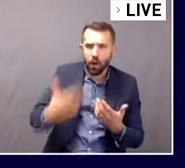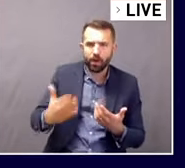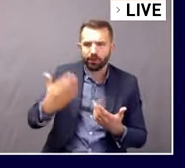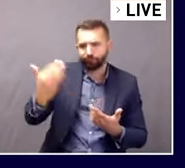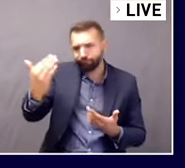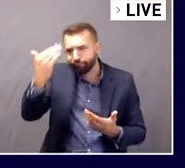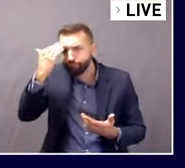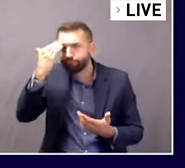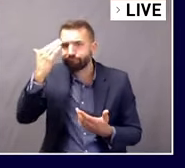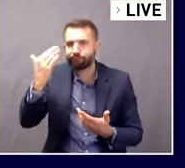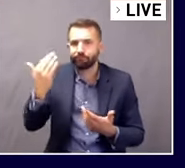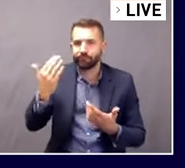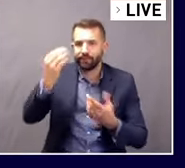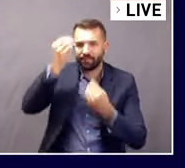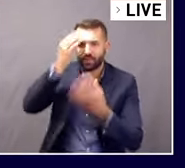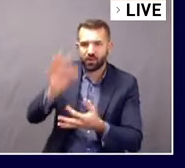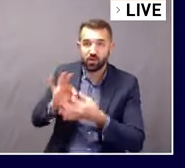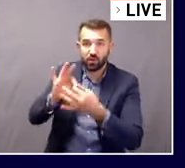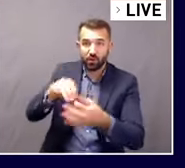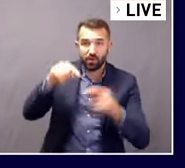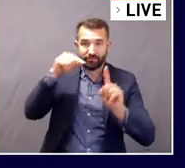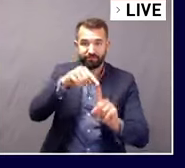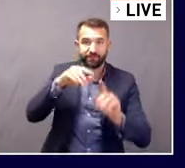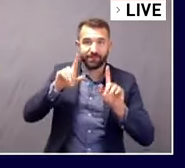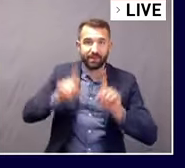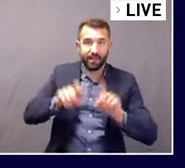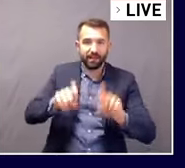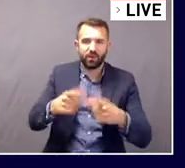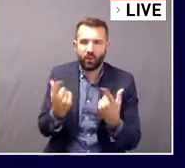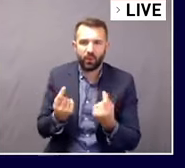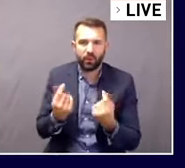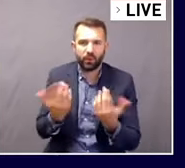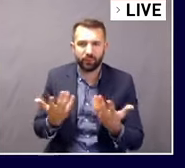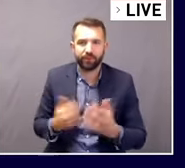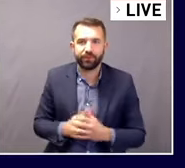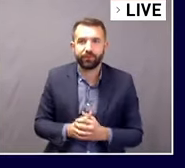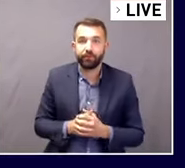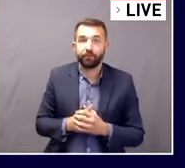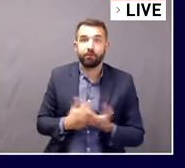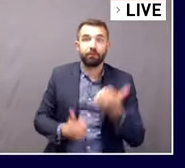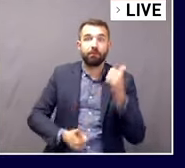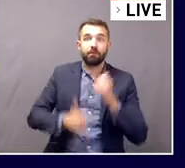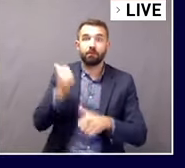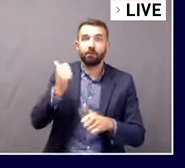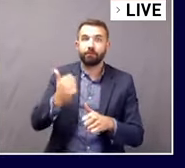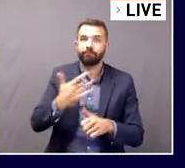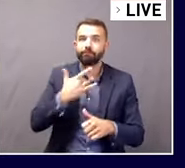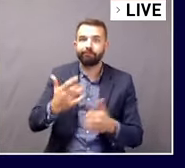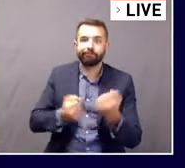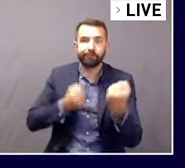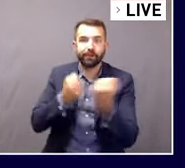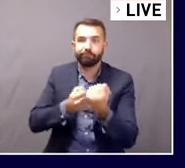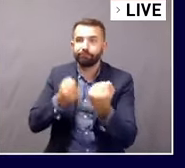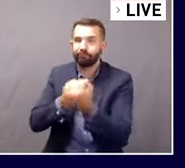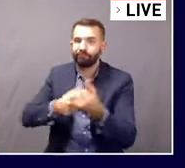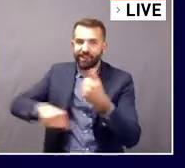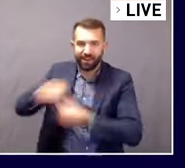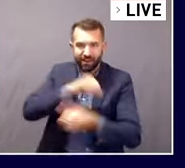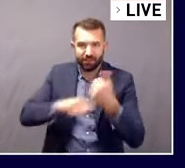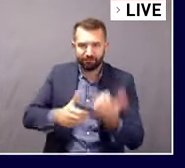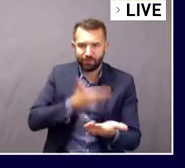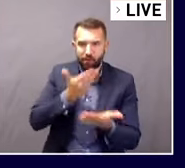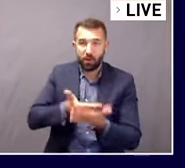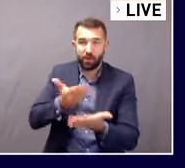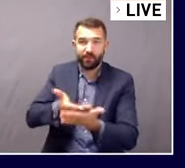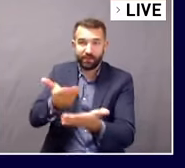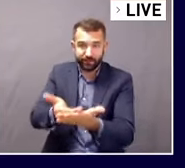testing. One of the sites that I have found to use a well-validated model, as well as a site that keeps its data up to date,